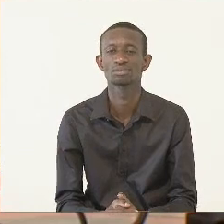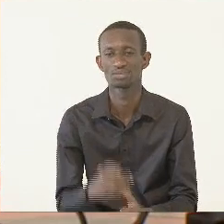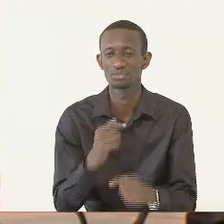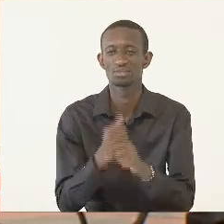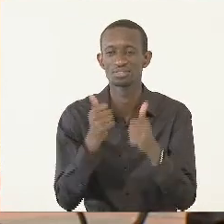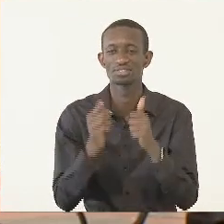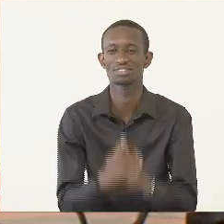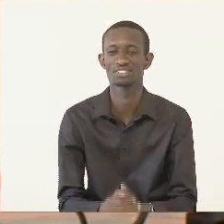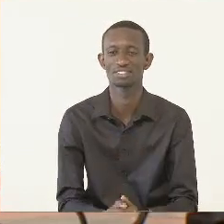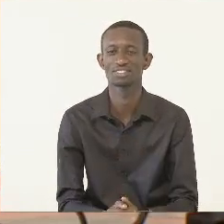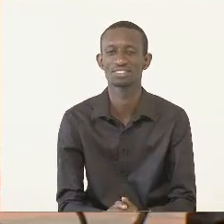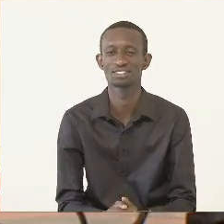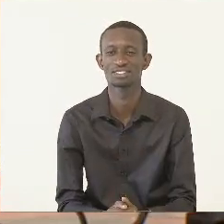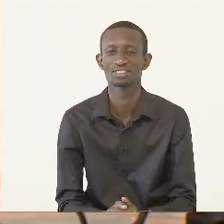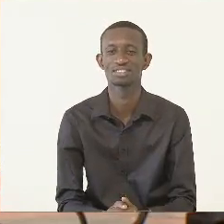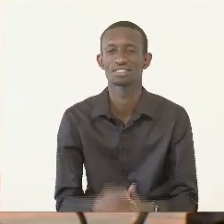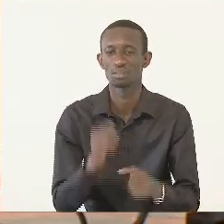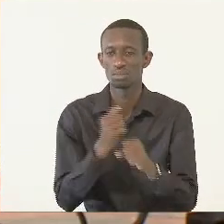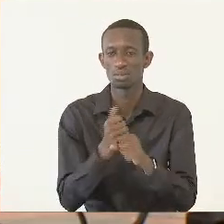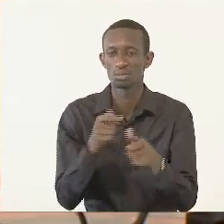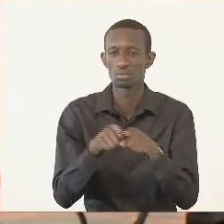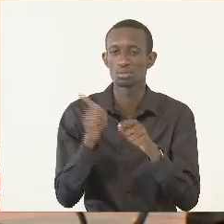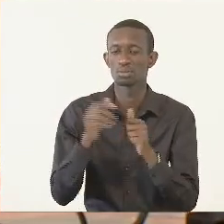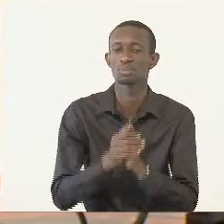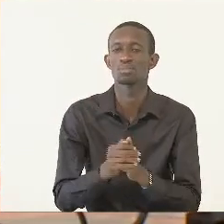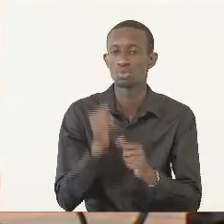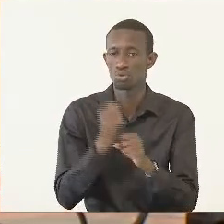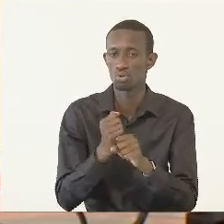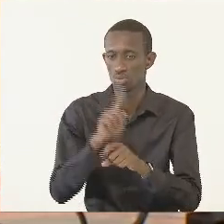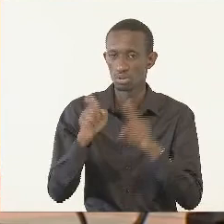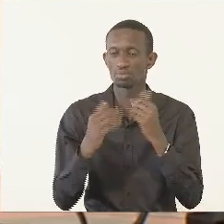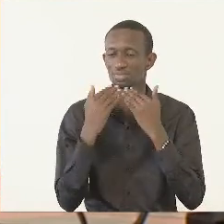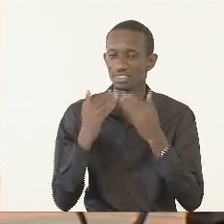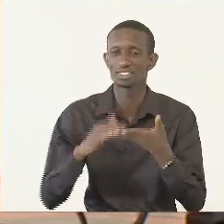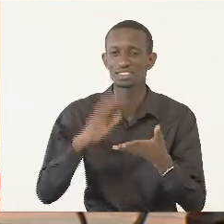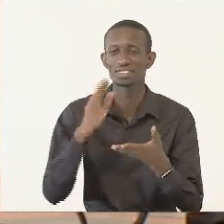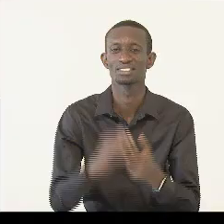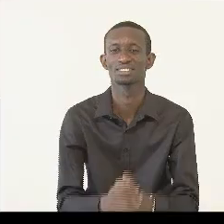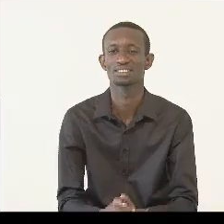go. Wrap it up this way, do the questions, and thank you so much.